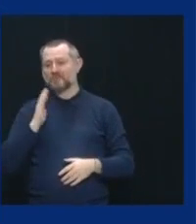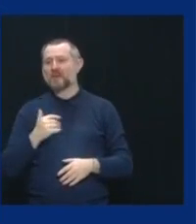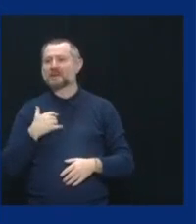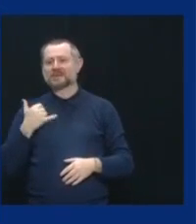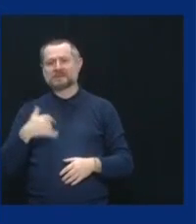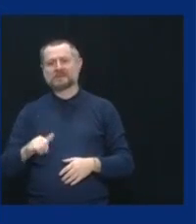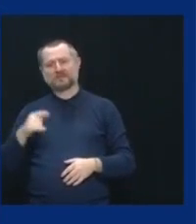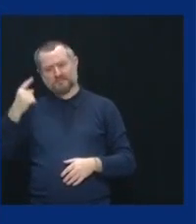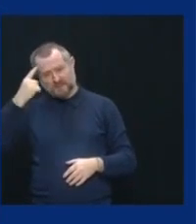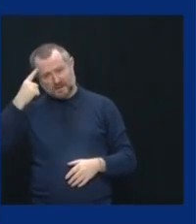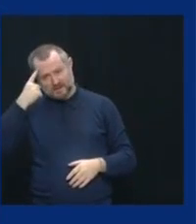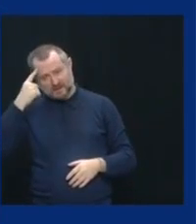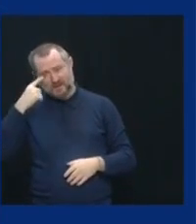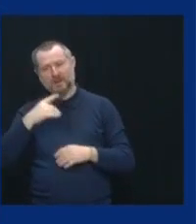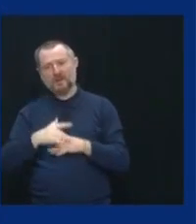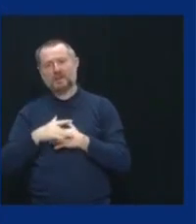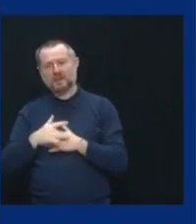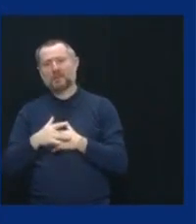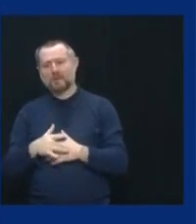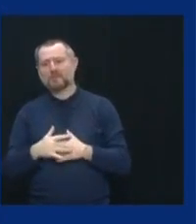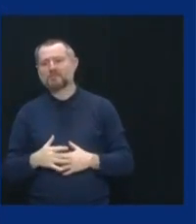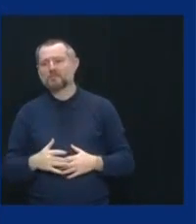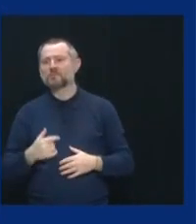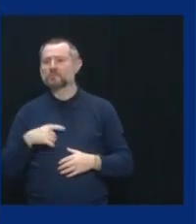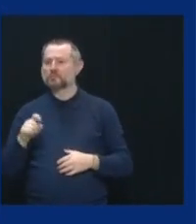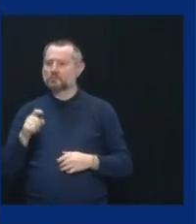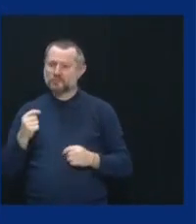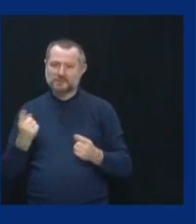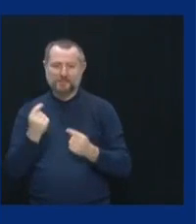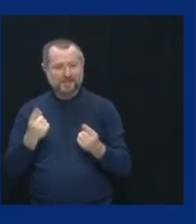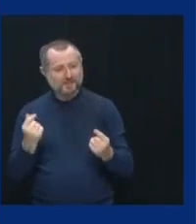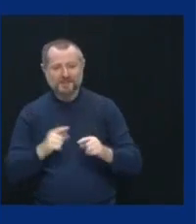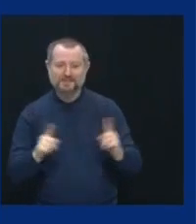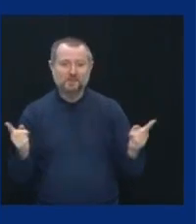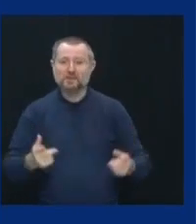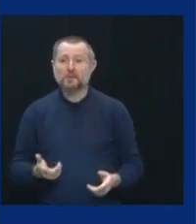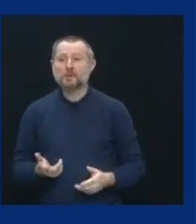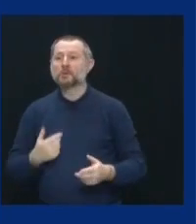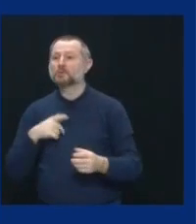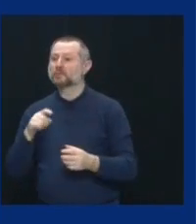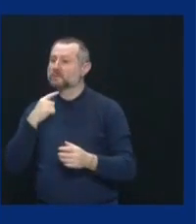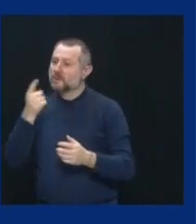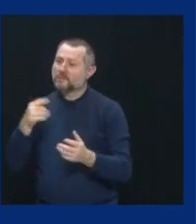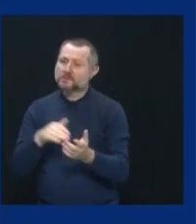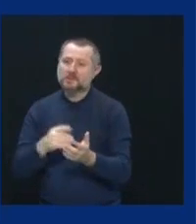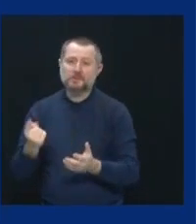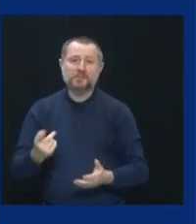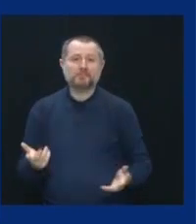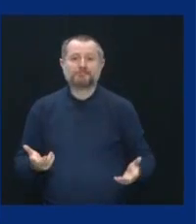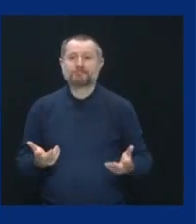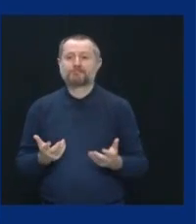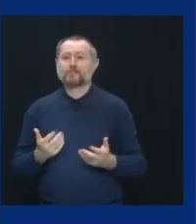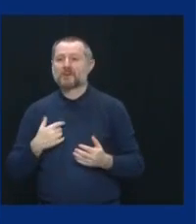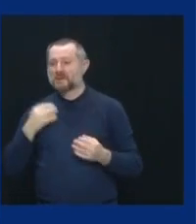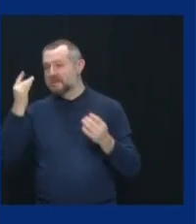over and over and over again. What should I have done? What could I have done? What should I have said to the doctor?